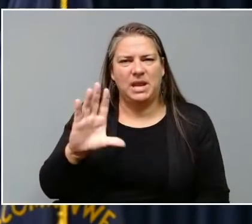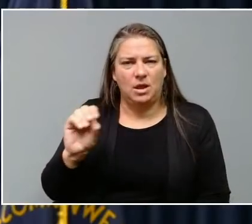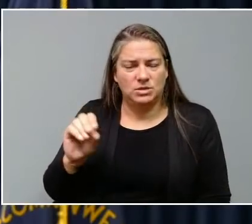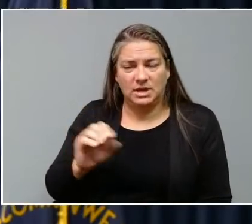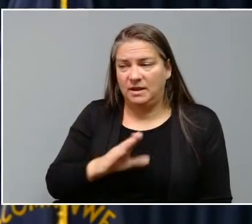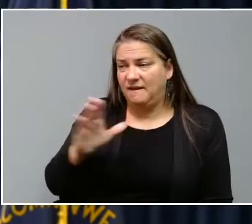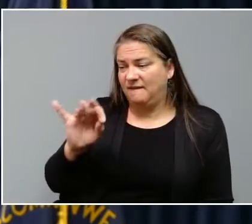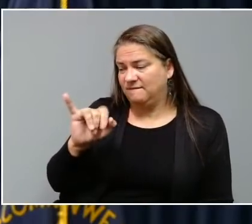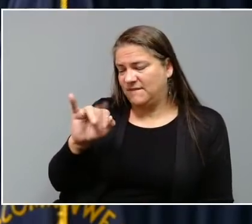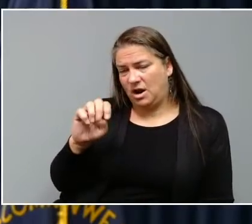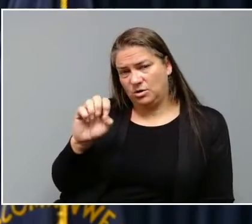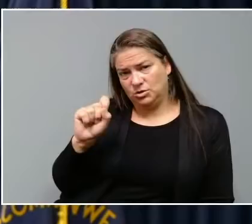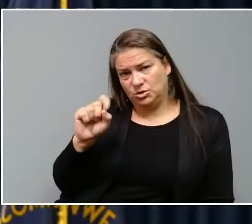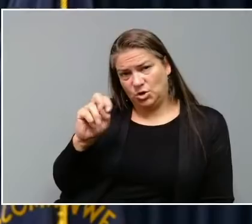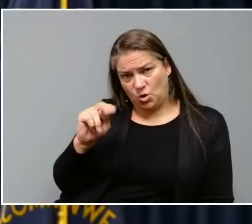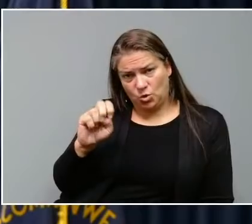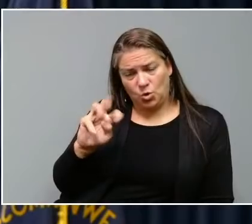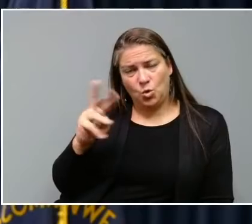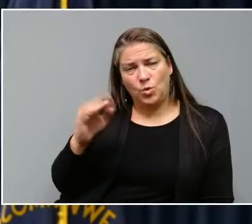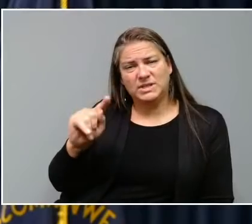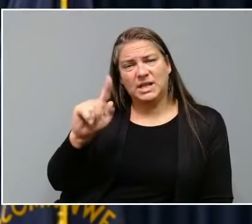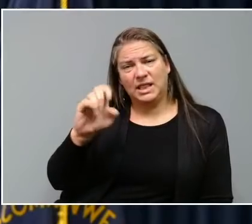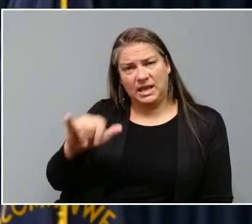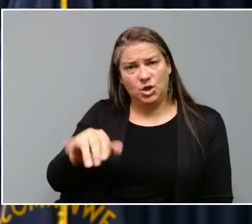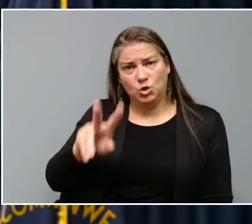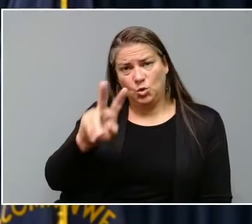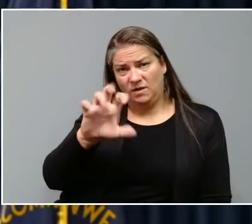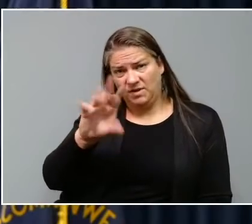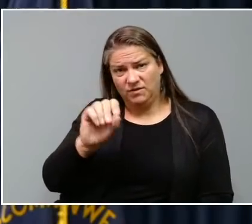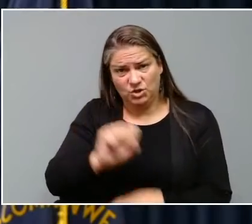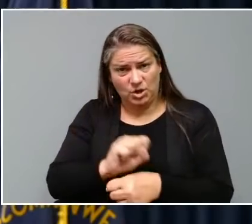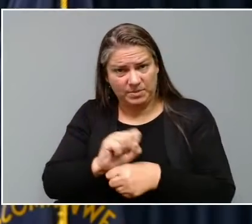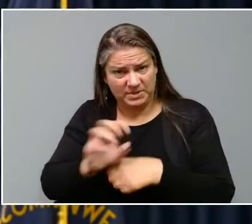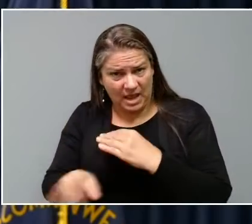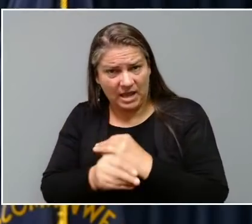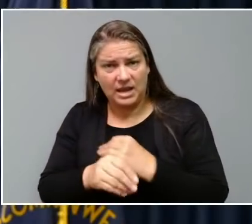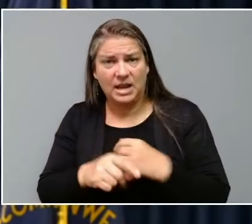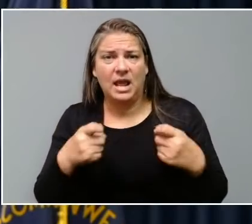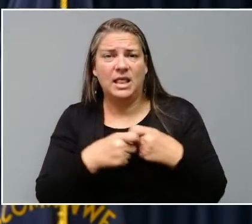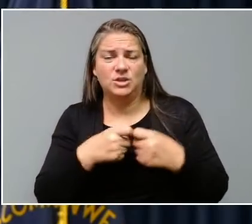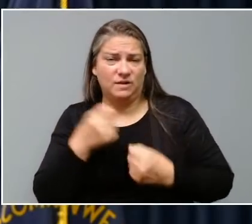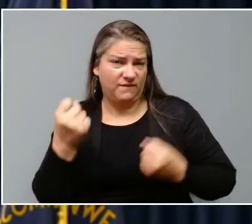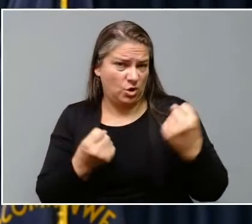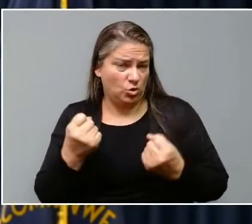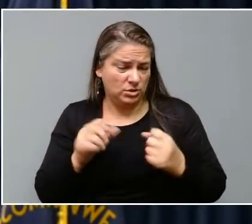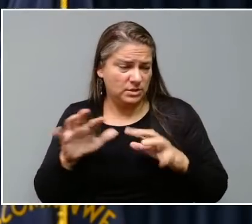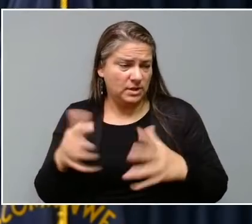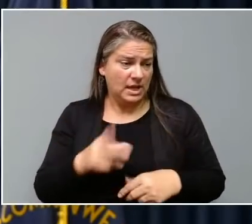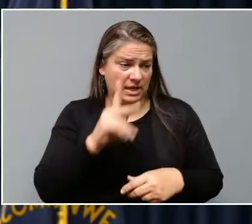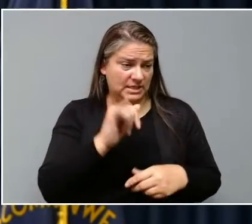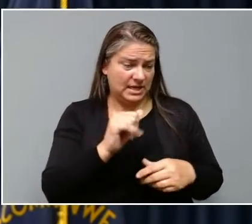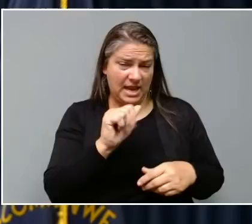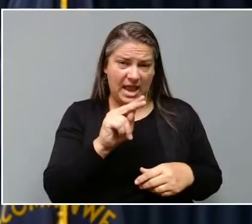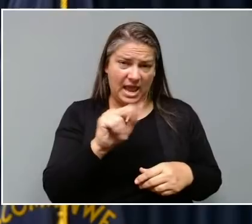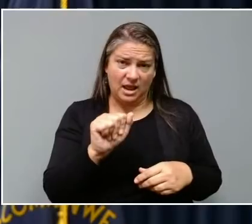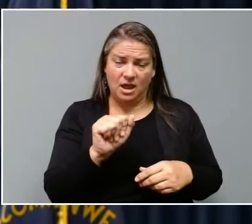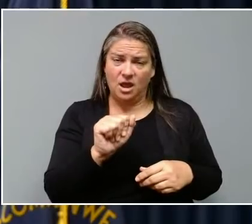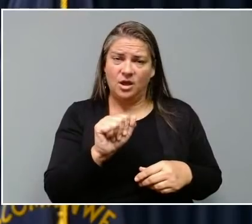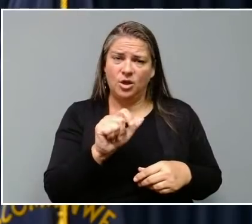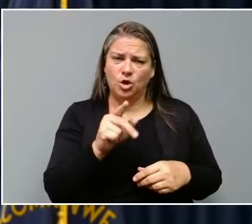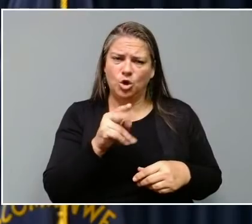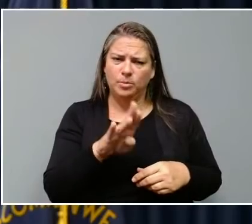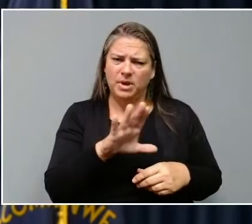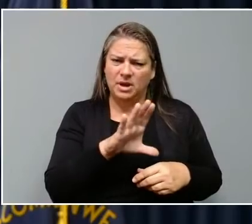Industrial Products in Whitley County, 250 jobs in the electric vehicle sector. Kentuckiana Curb Company, $60